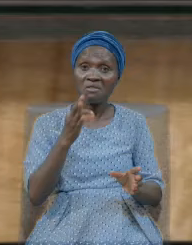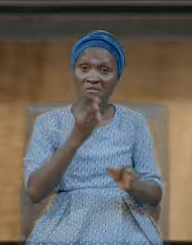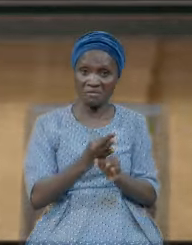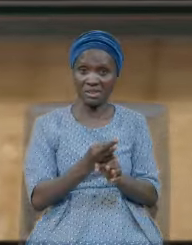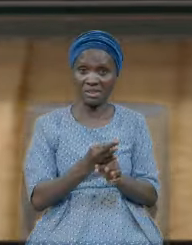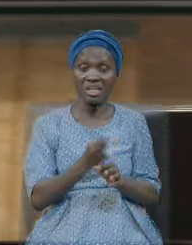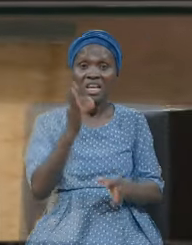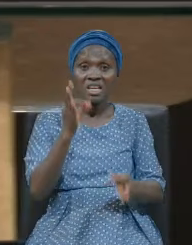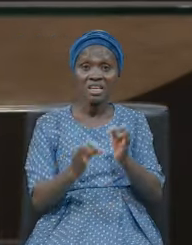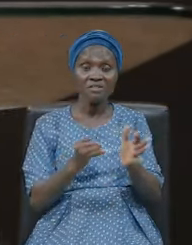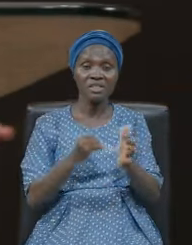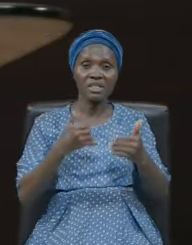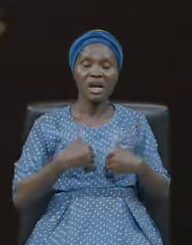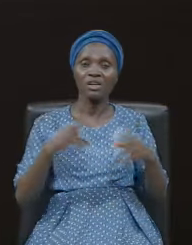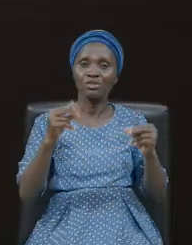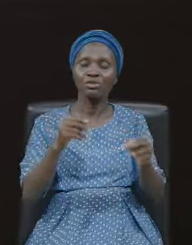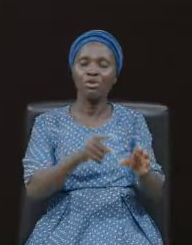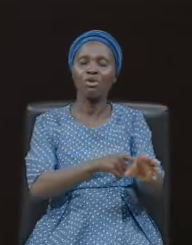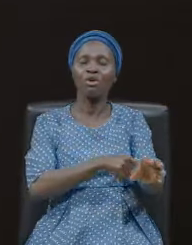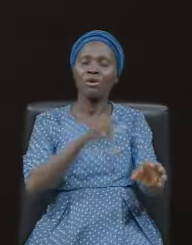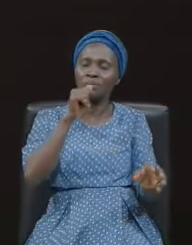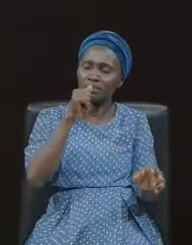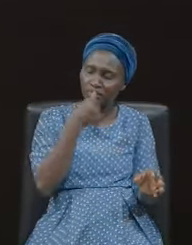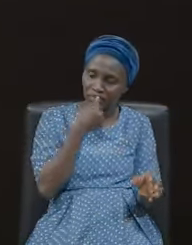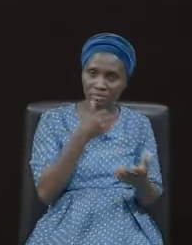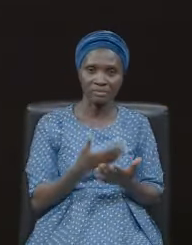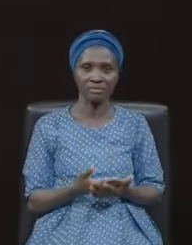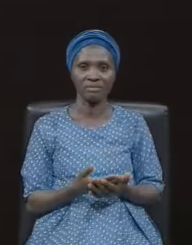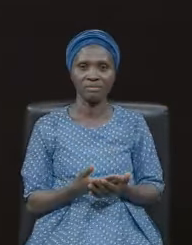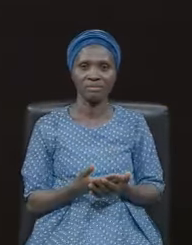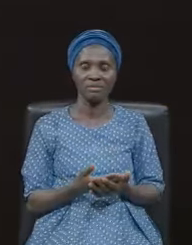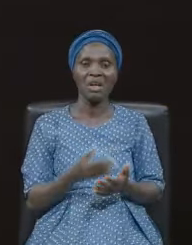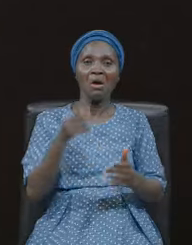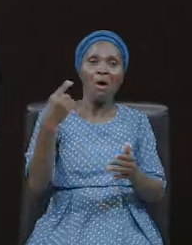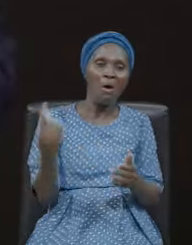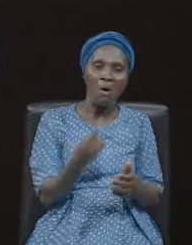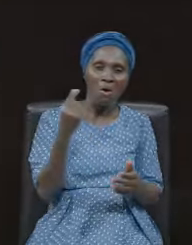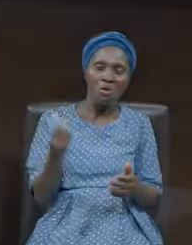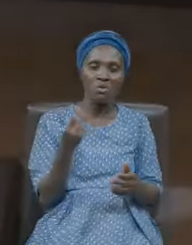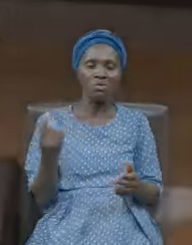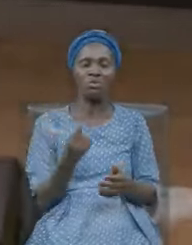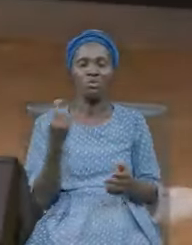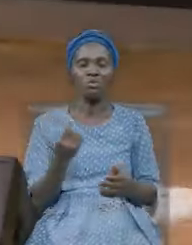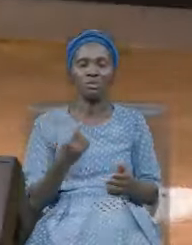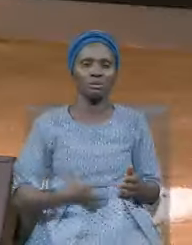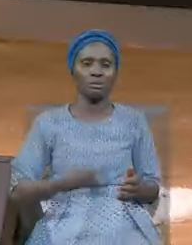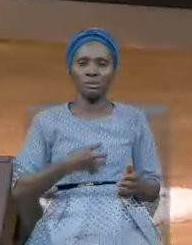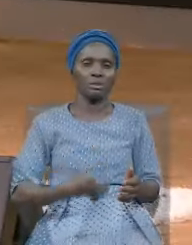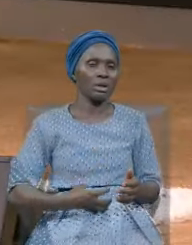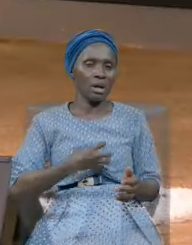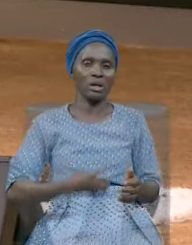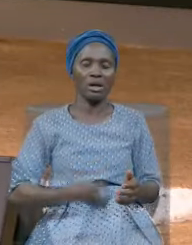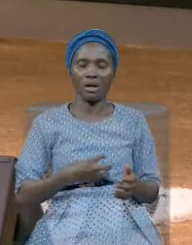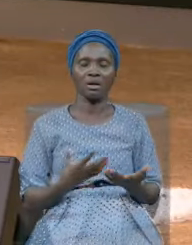long suffering, short tempered, hot tempered, furious, always